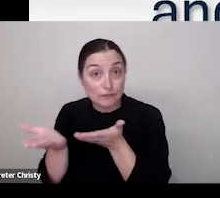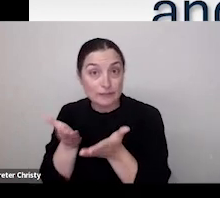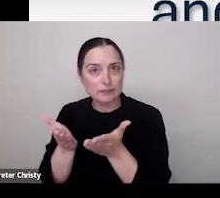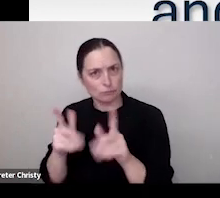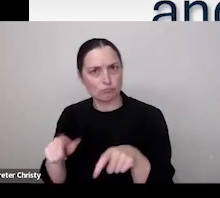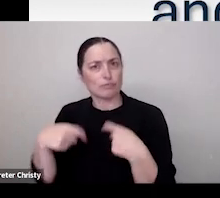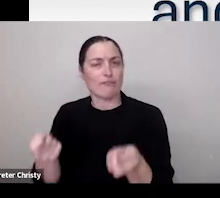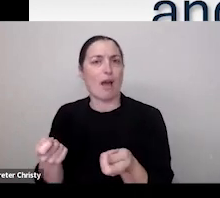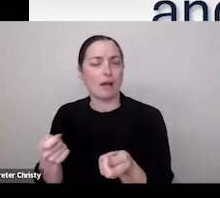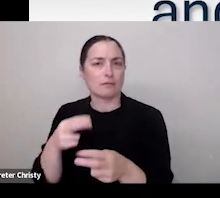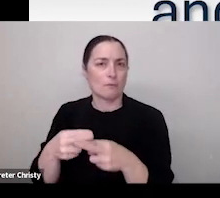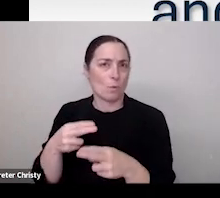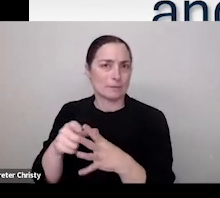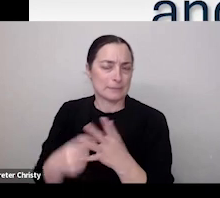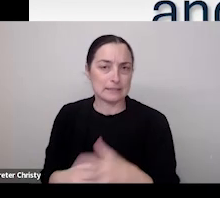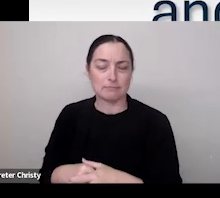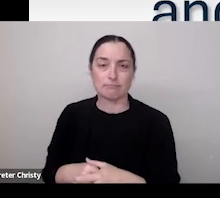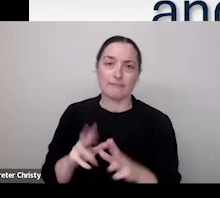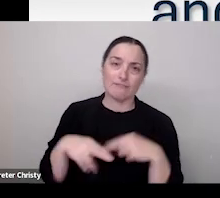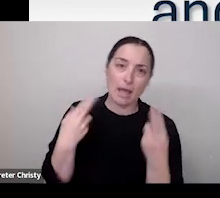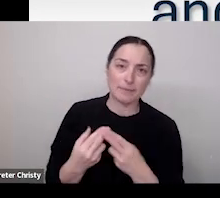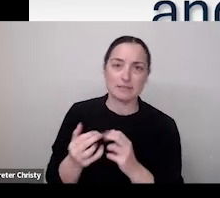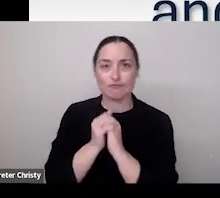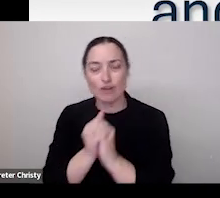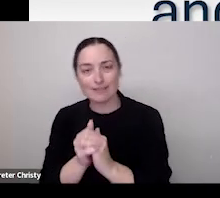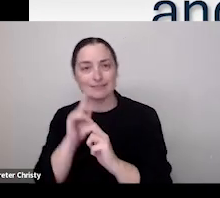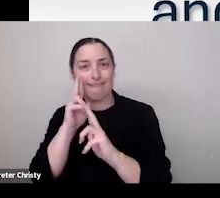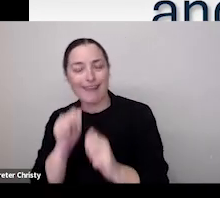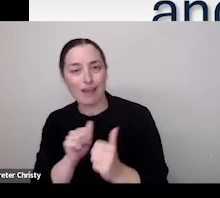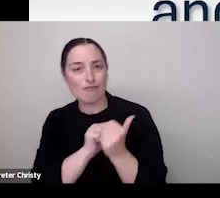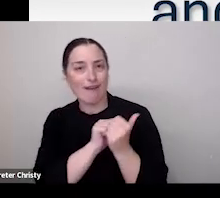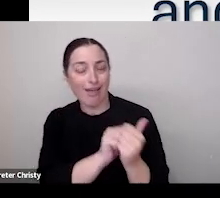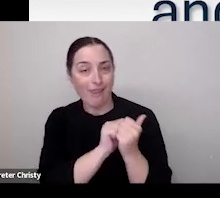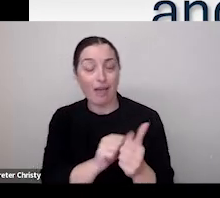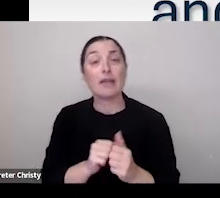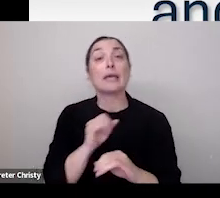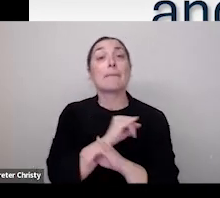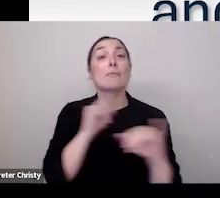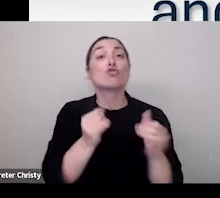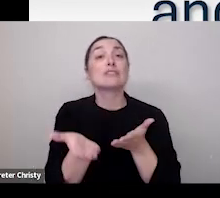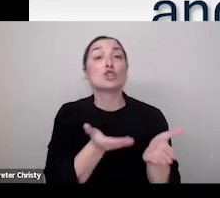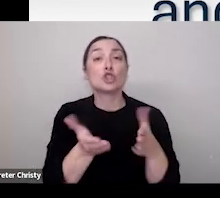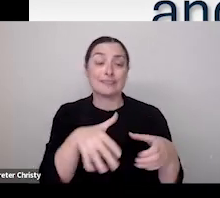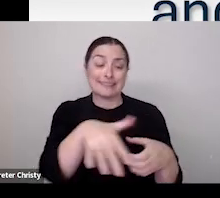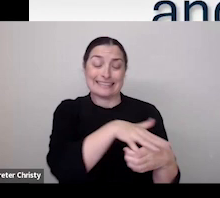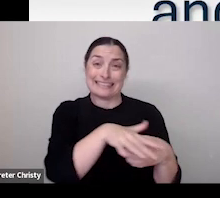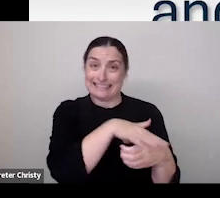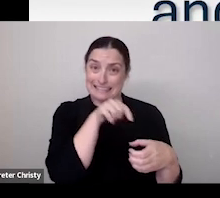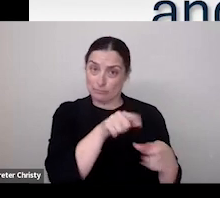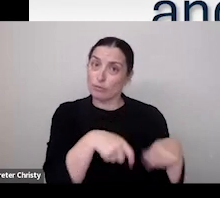disability, family, friends, carers, and allies, the emergency services sector, both the service providers and